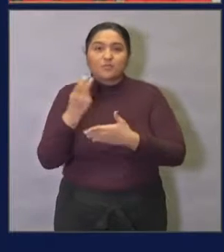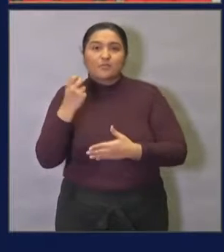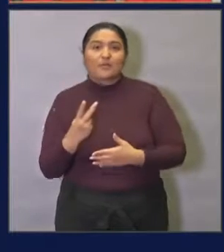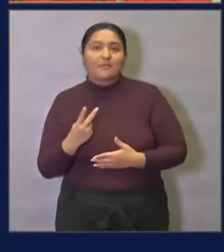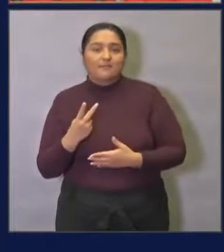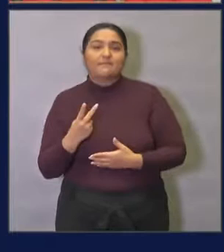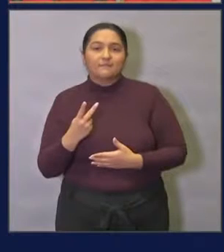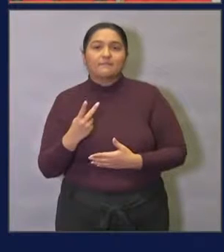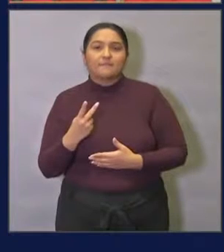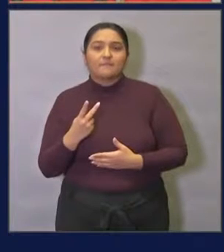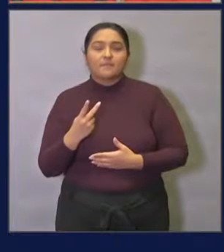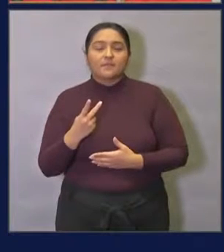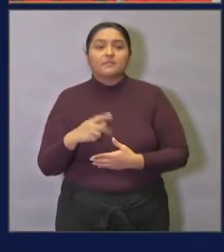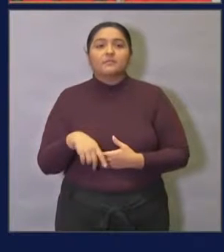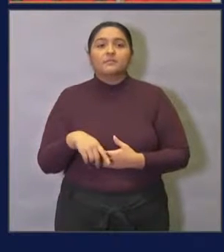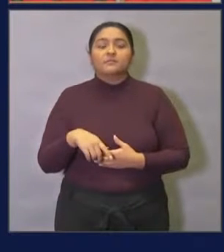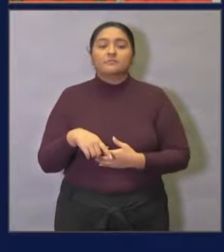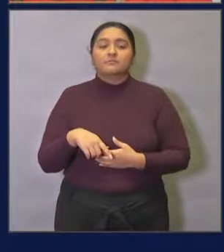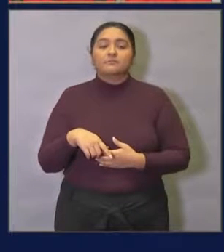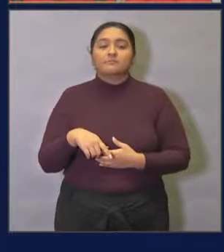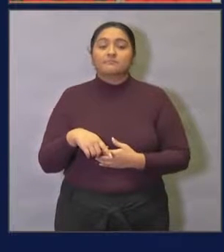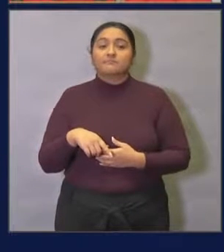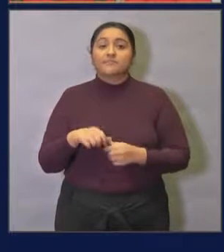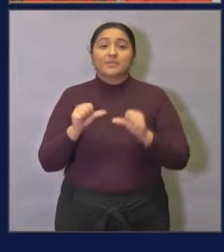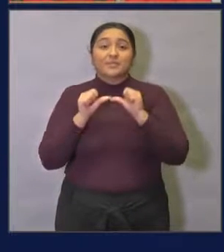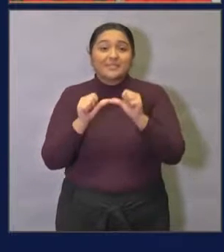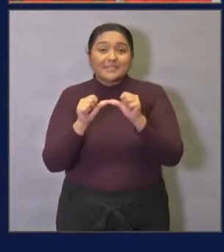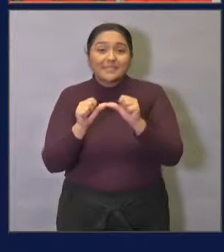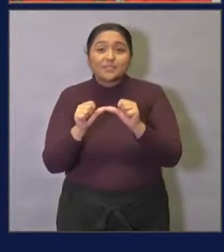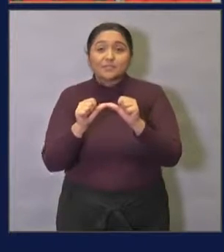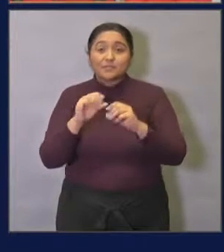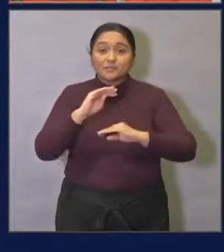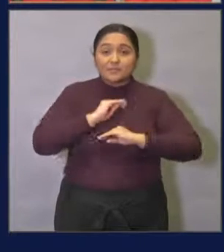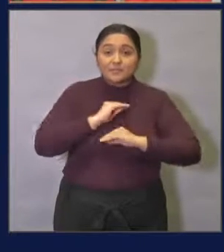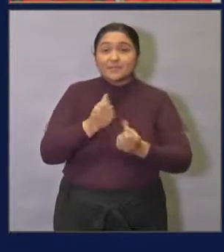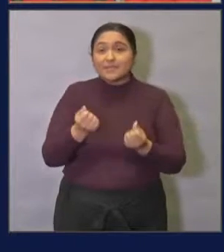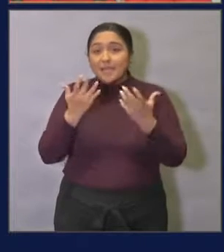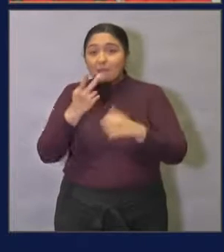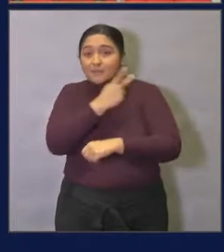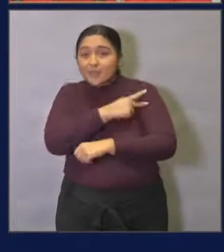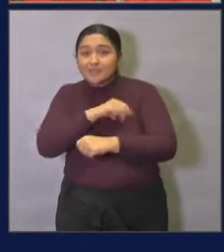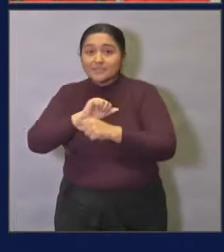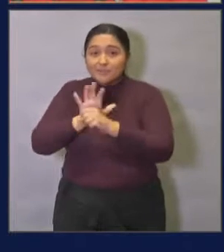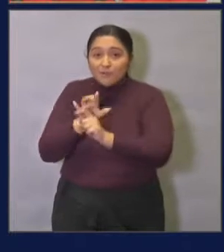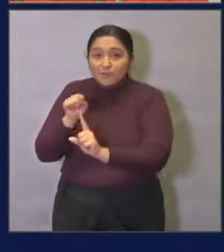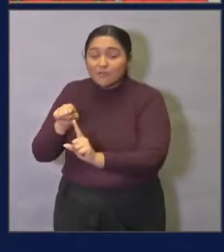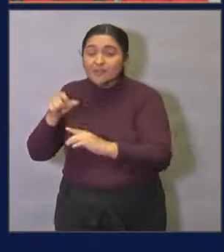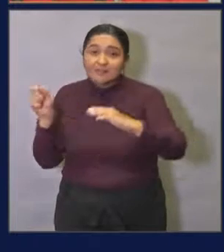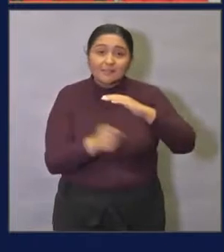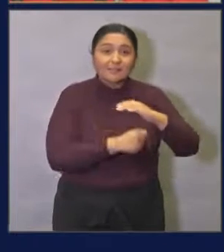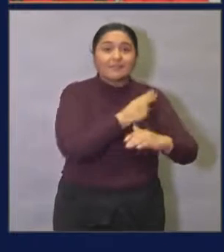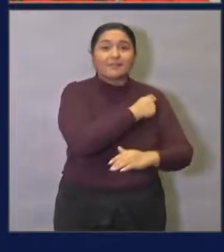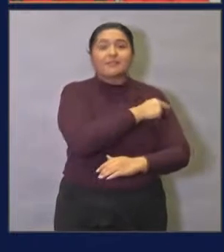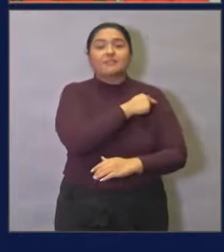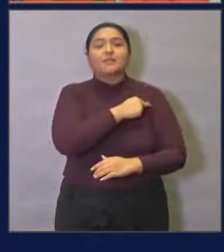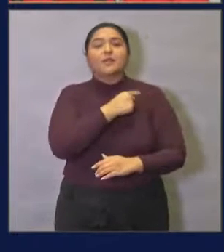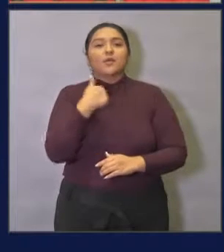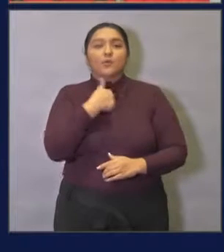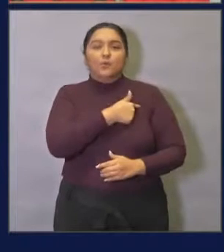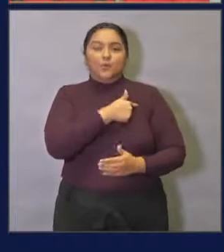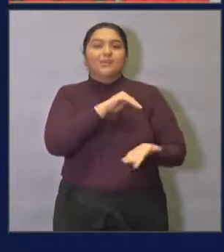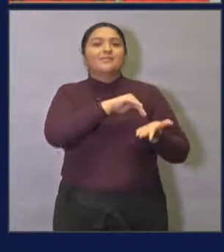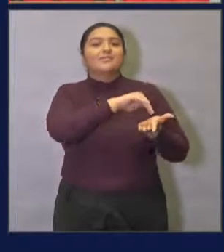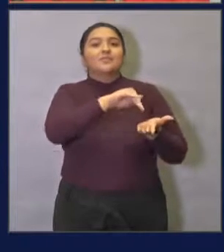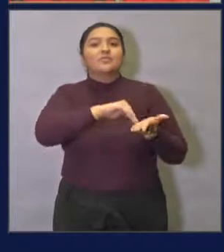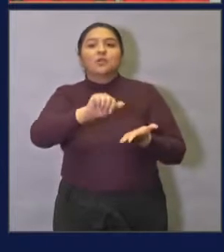weeks. To continue to meet the need for patients with COVID-19 who require hospitalizations, we've freed up capacity by